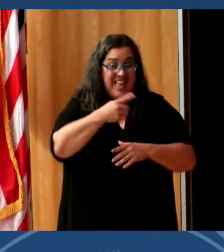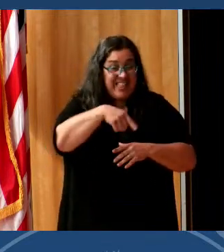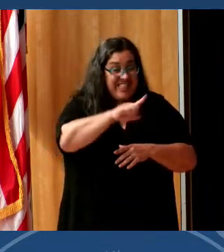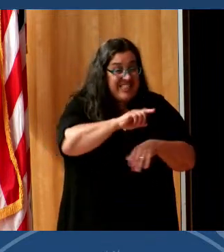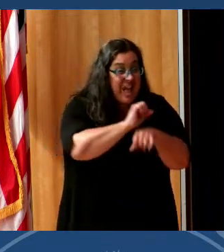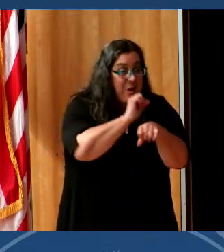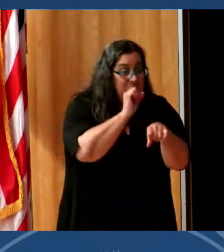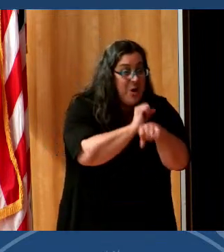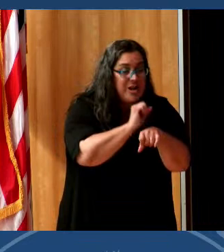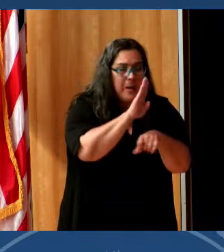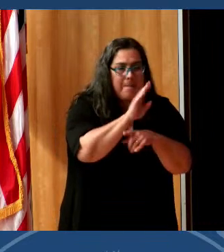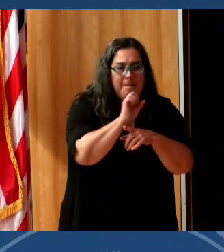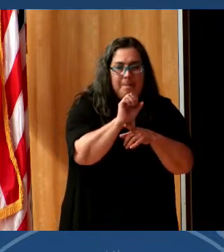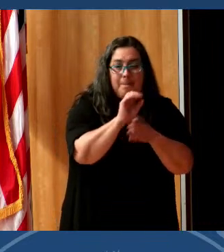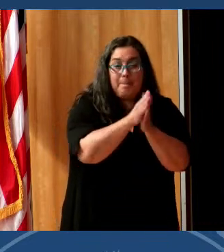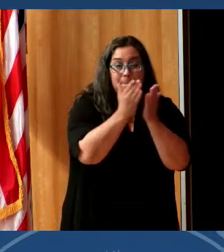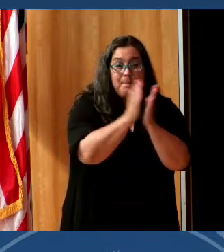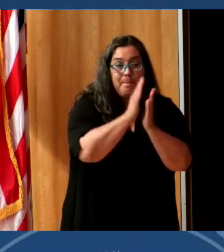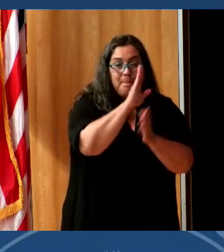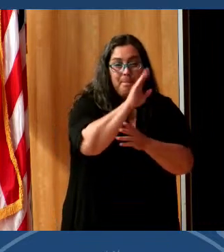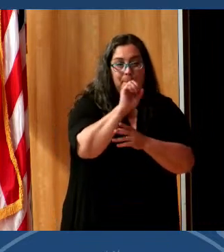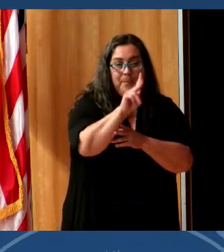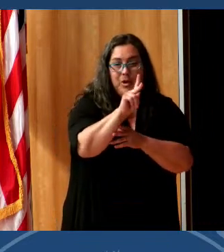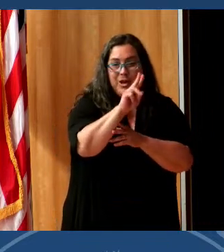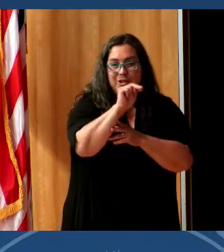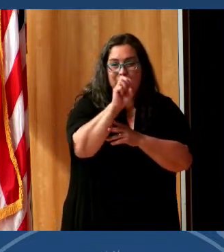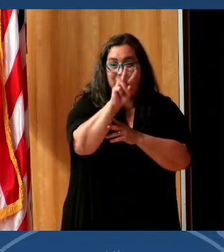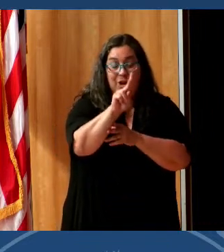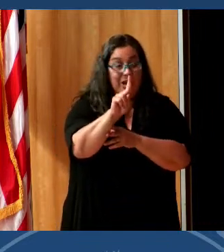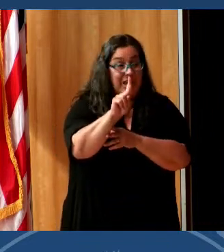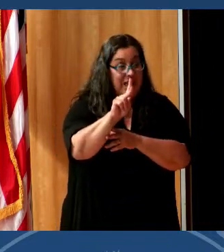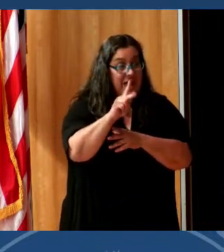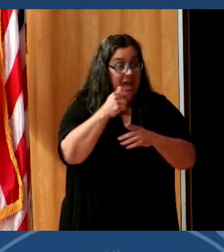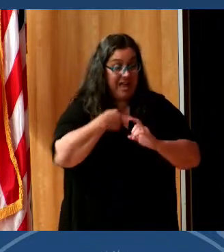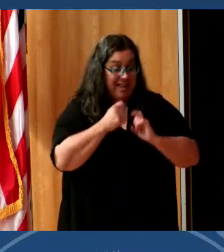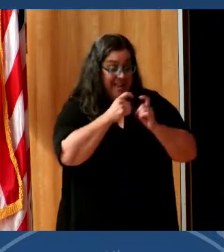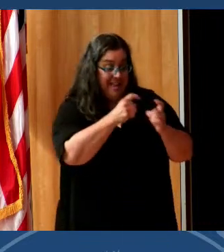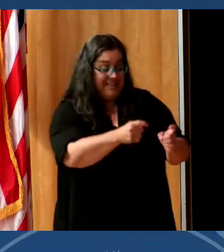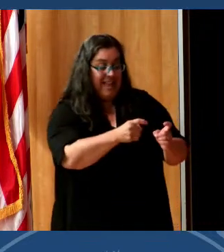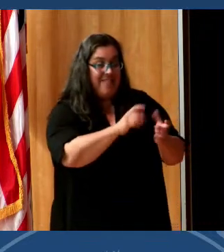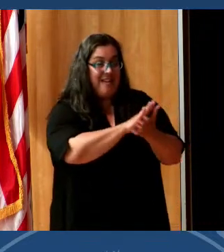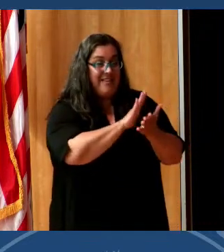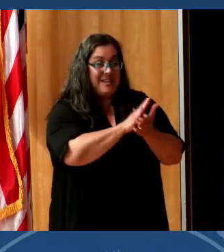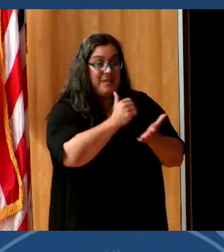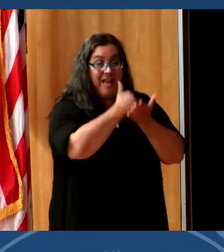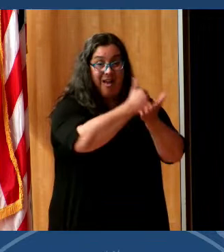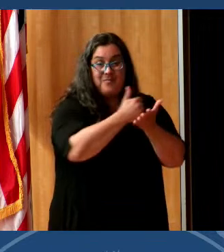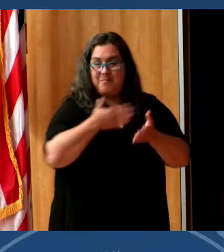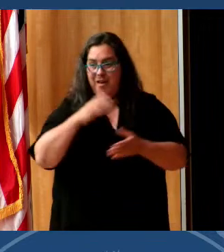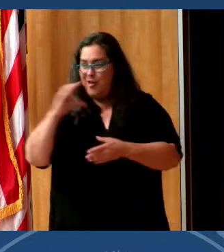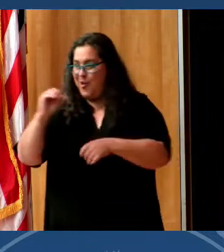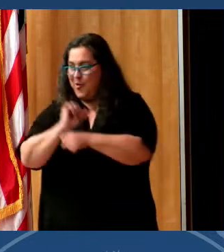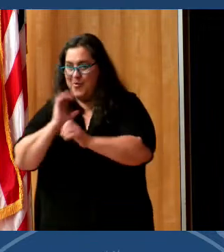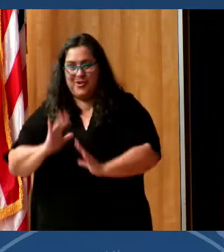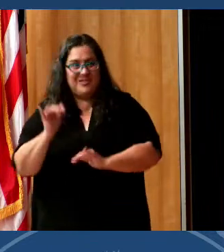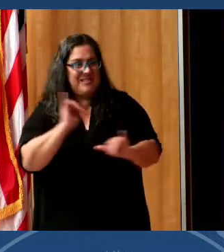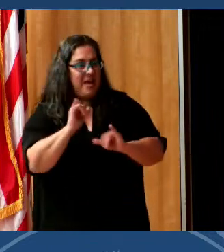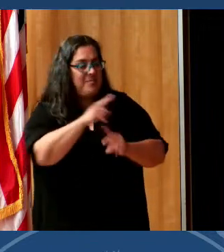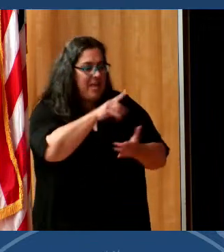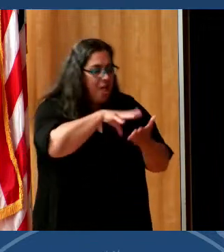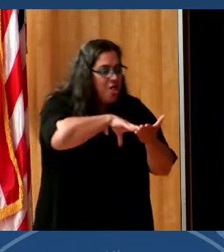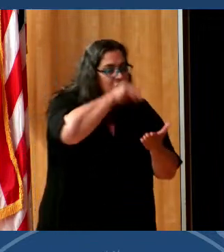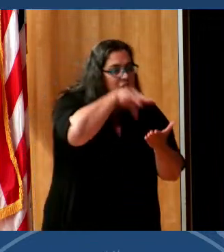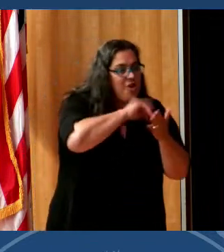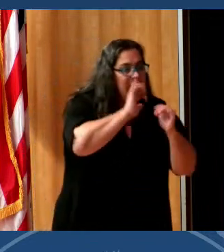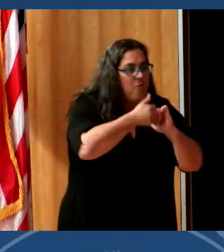Book Nook. These students received academic help from me and my coworkers as they learned to read, and some